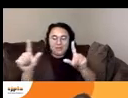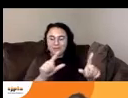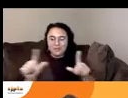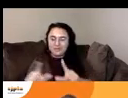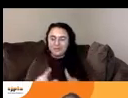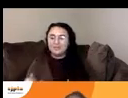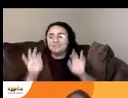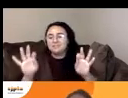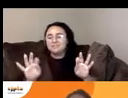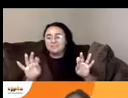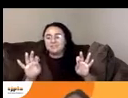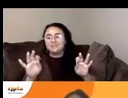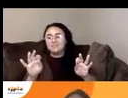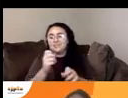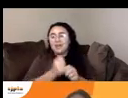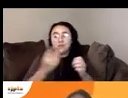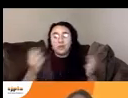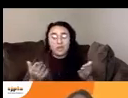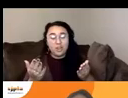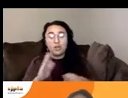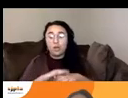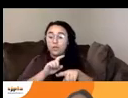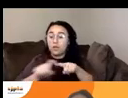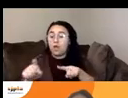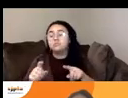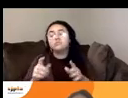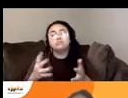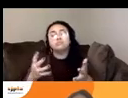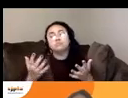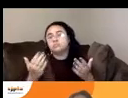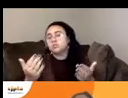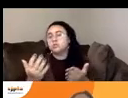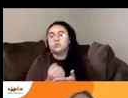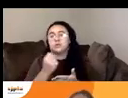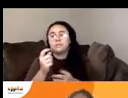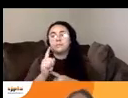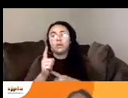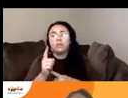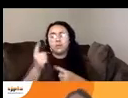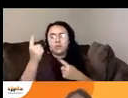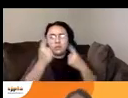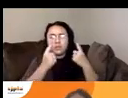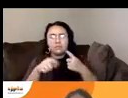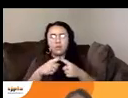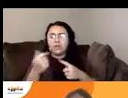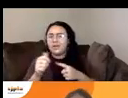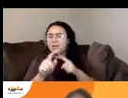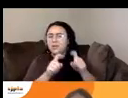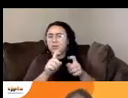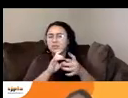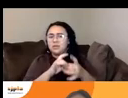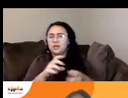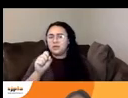So I'm going to invite everyone on this call just to take a moment and think about any questions that you have about SJP